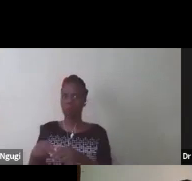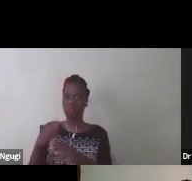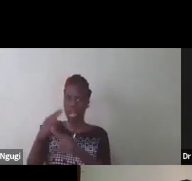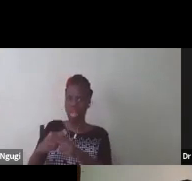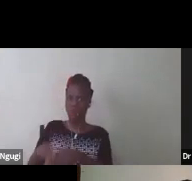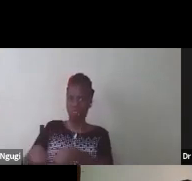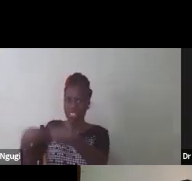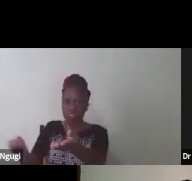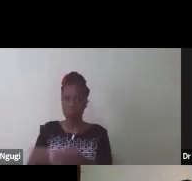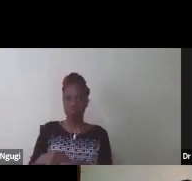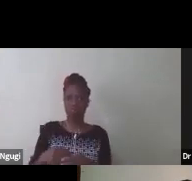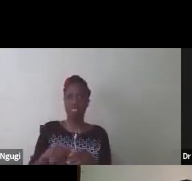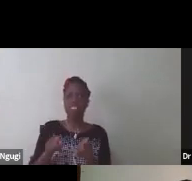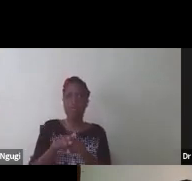them.